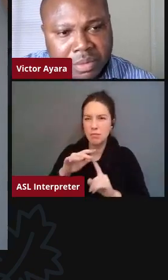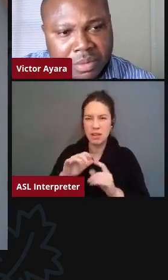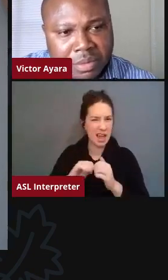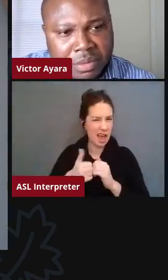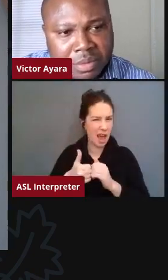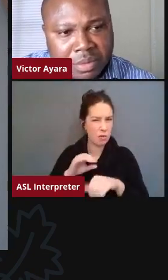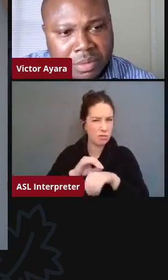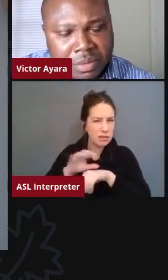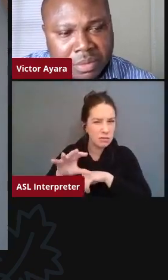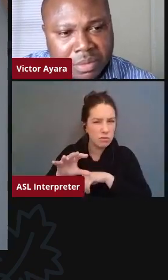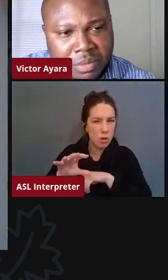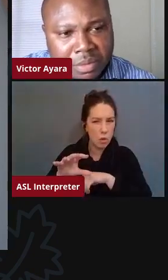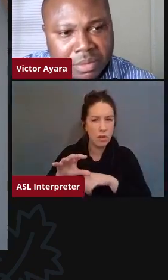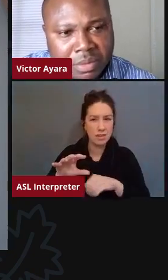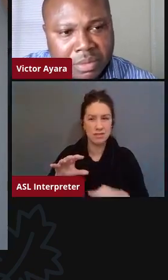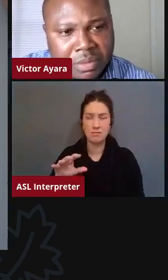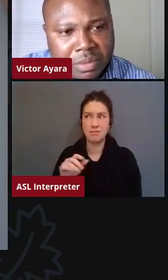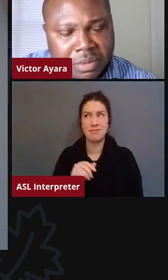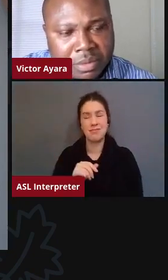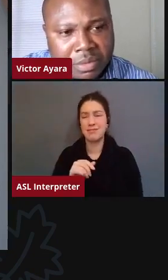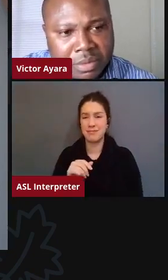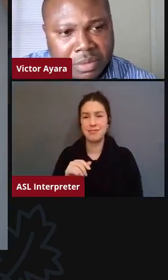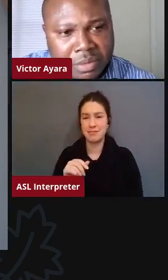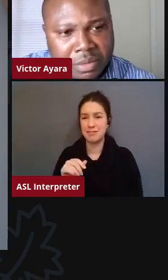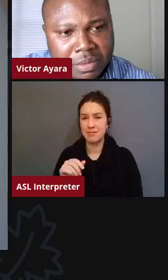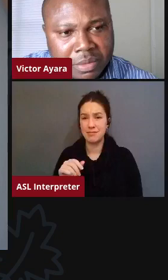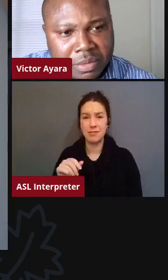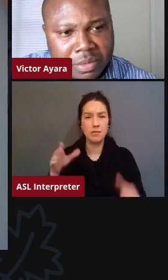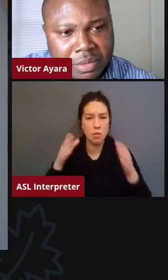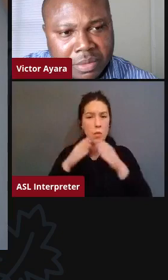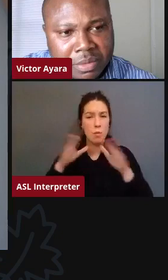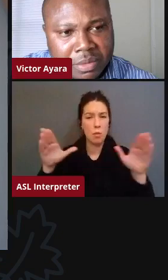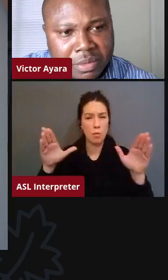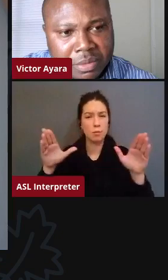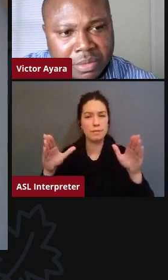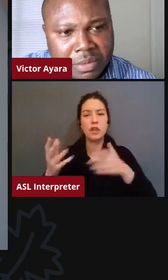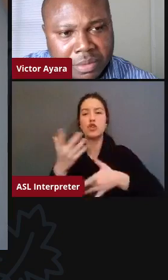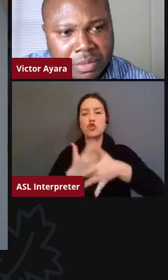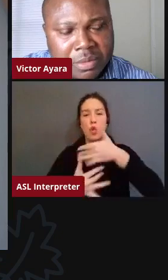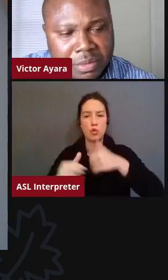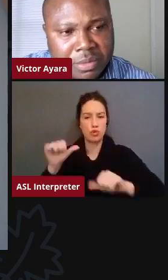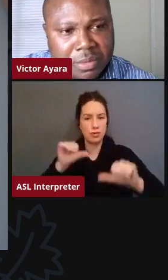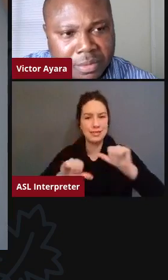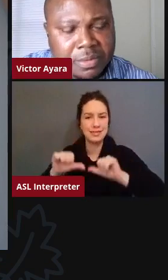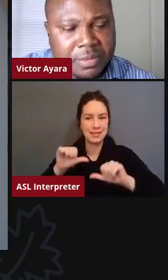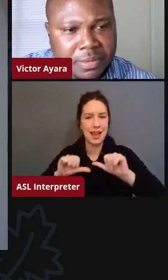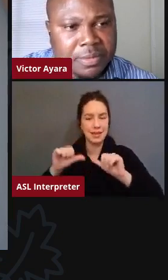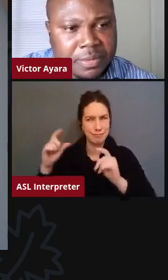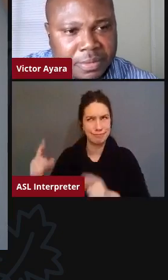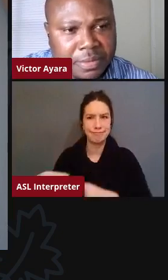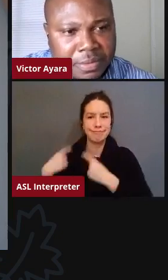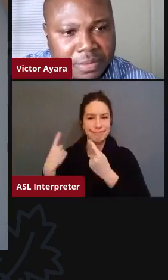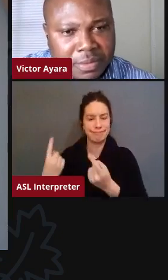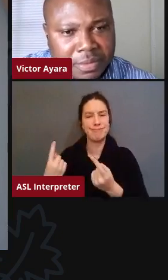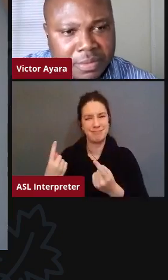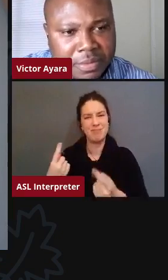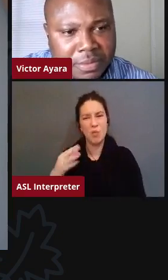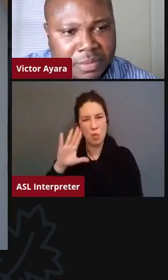this has been known a lot in the broader social sciences for a long period of time, and it's becoming